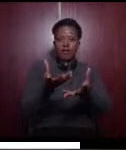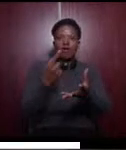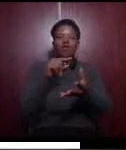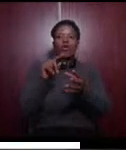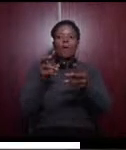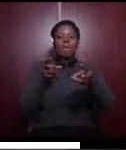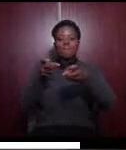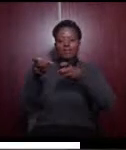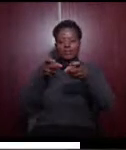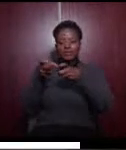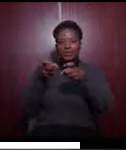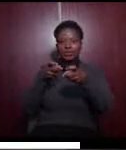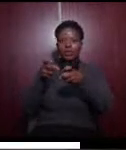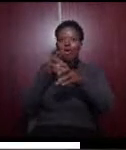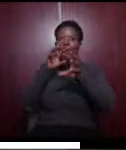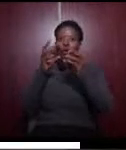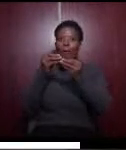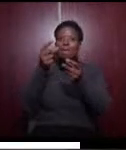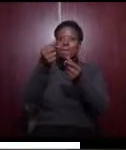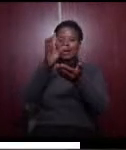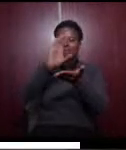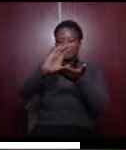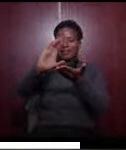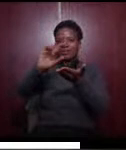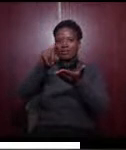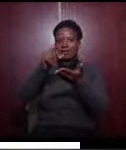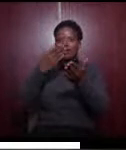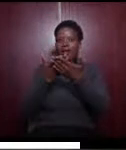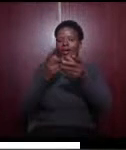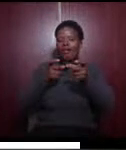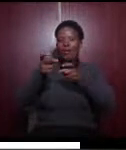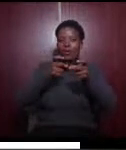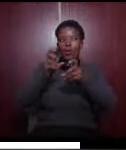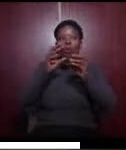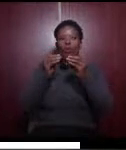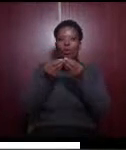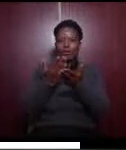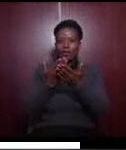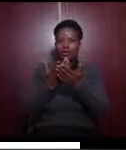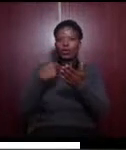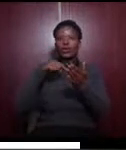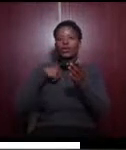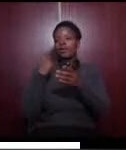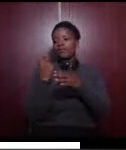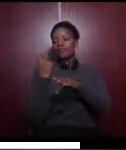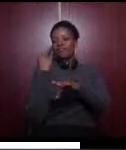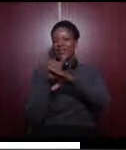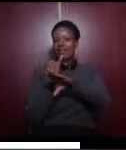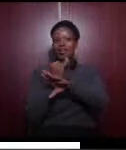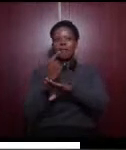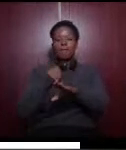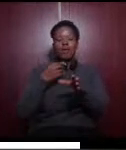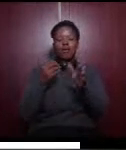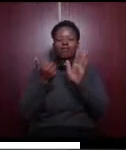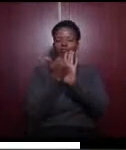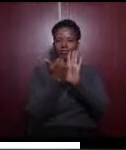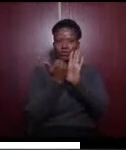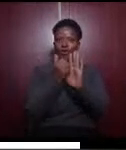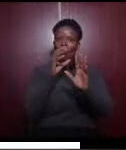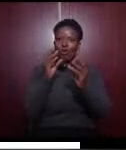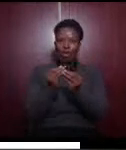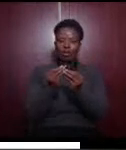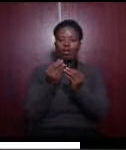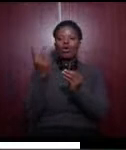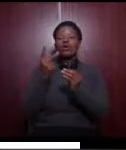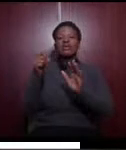of the funds in accordance with Public Finance Management Act, as I had indicated earlier. So clause 6 of the bill seeks